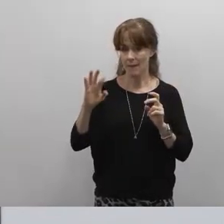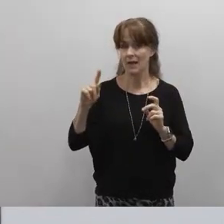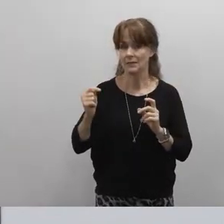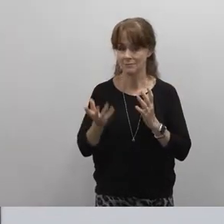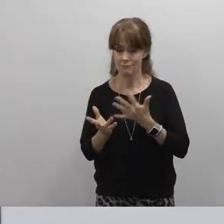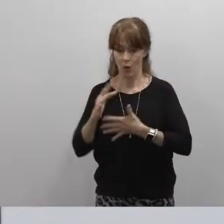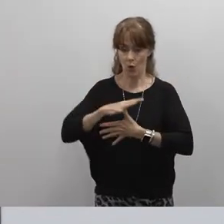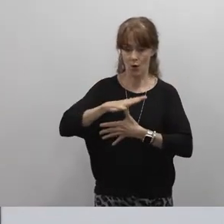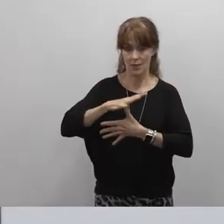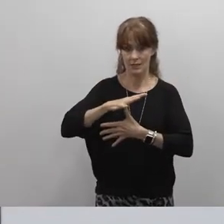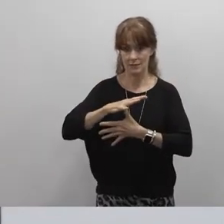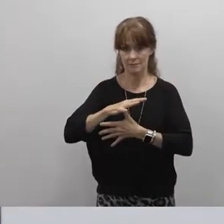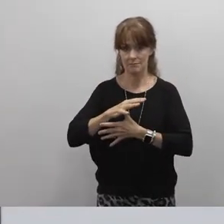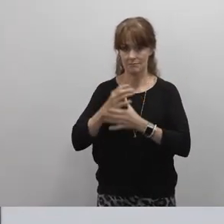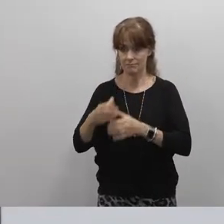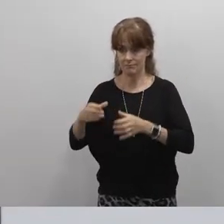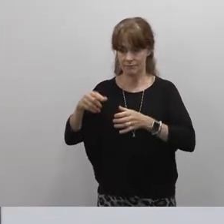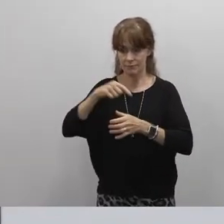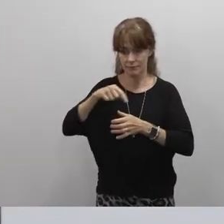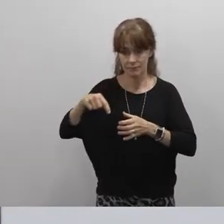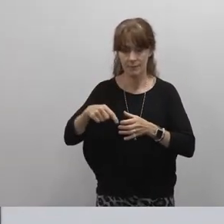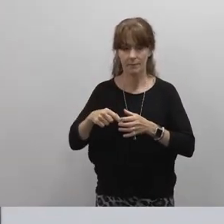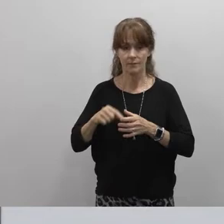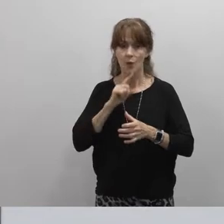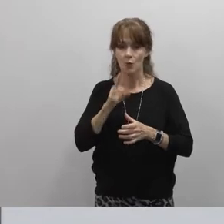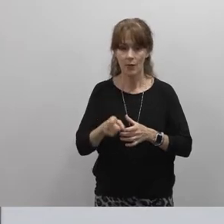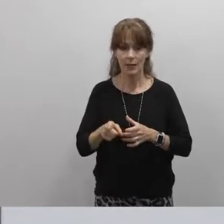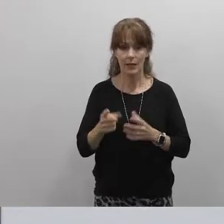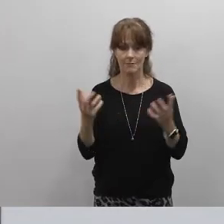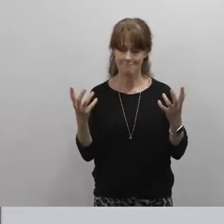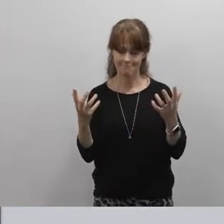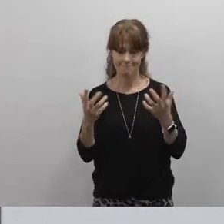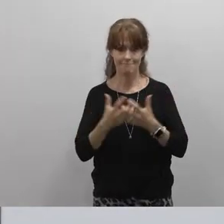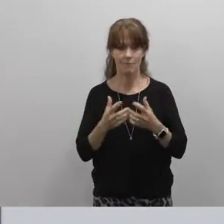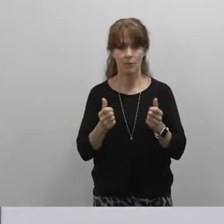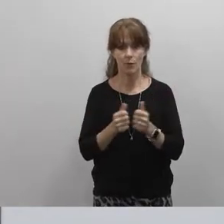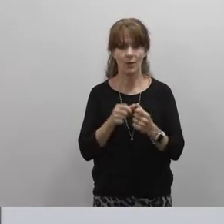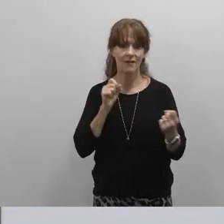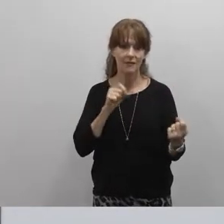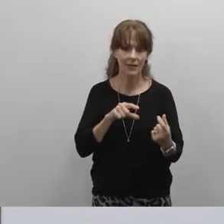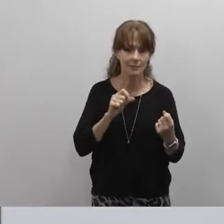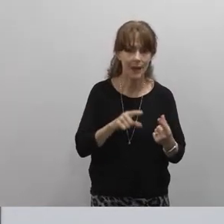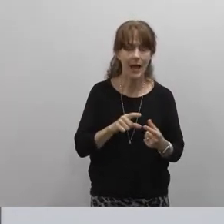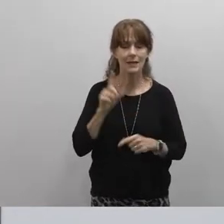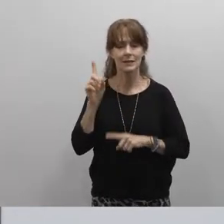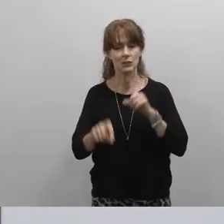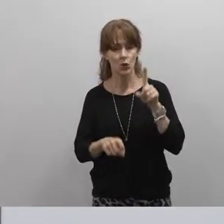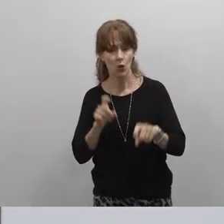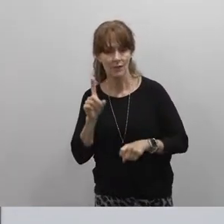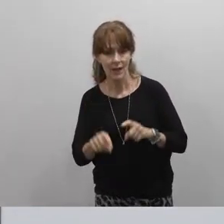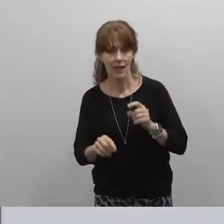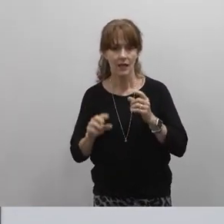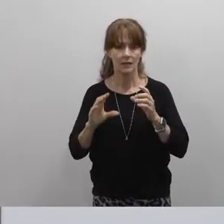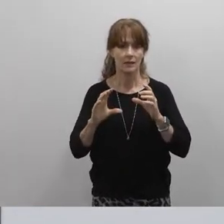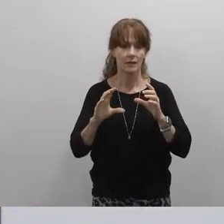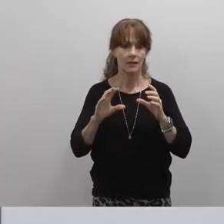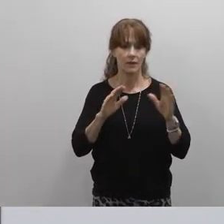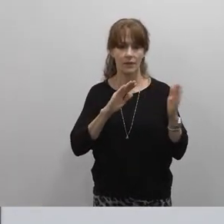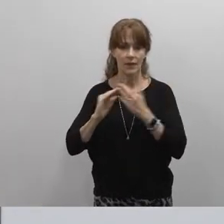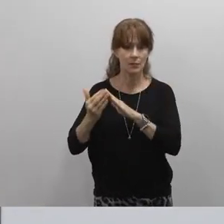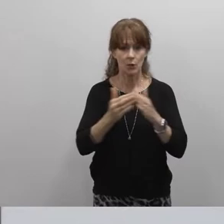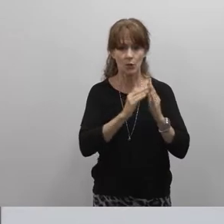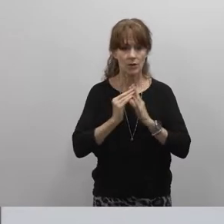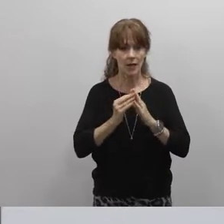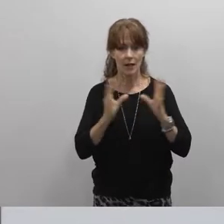bucket priority sections as I describe them, really fall in line with the feedback, the surveys, the community